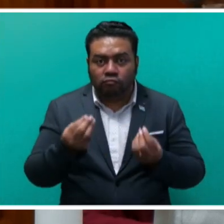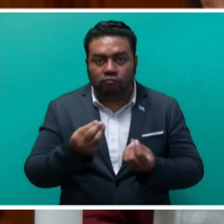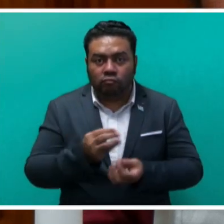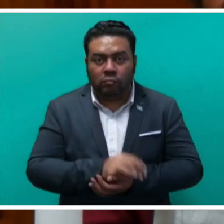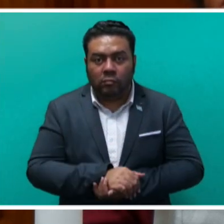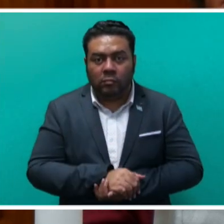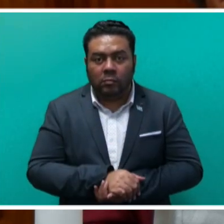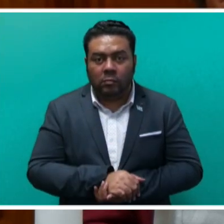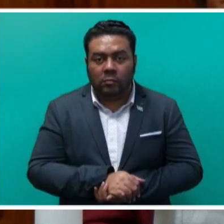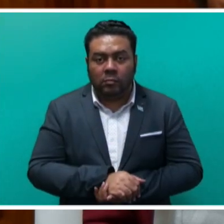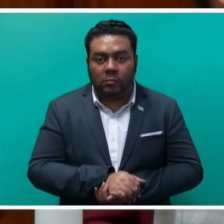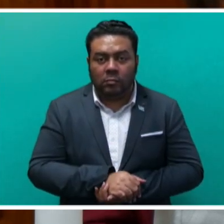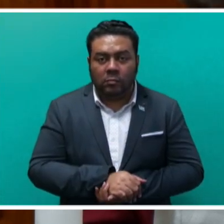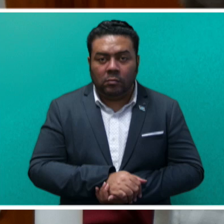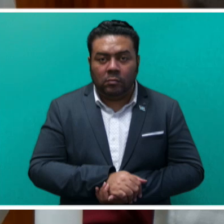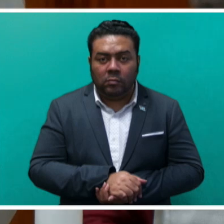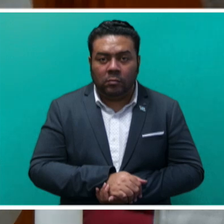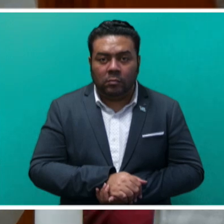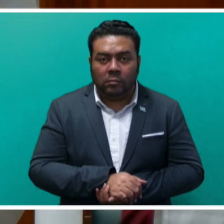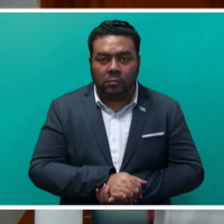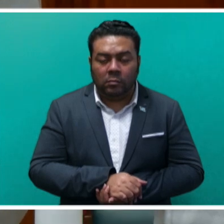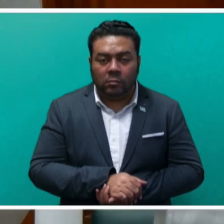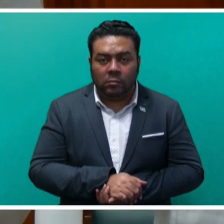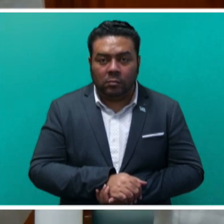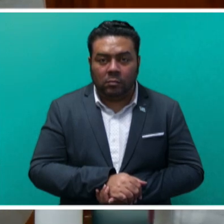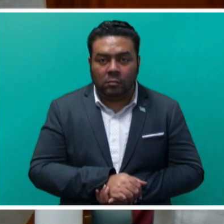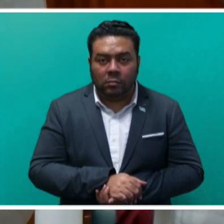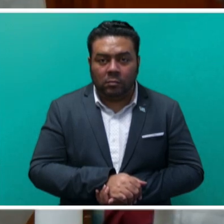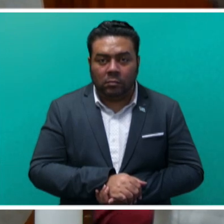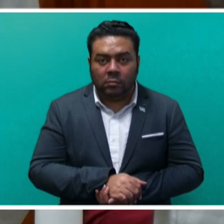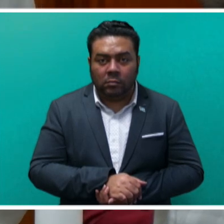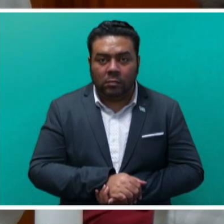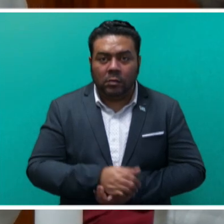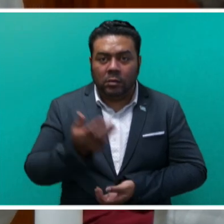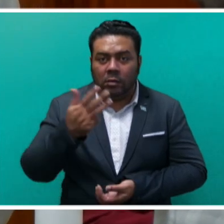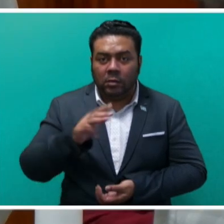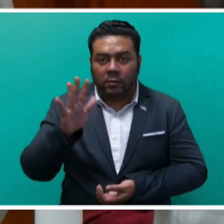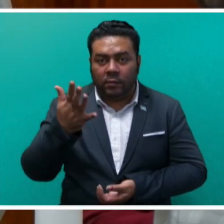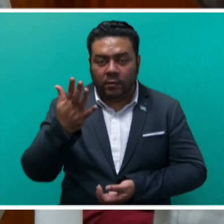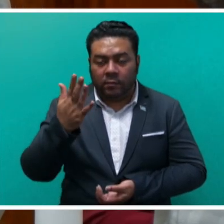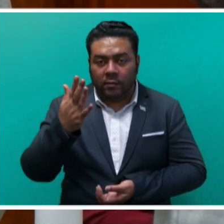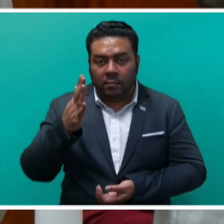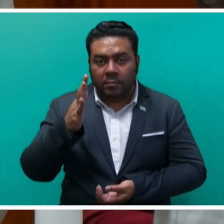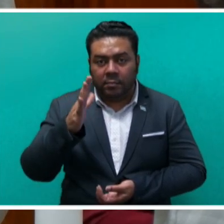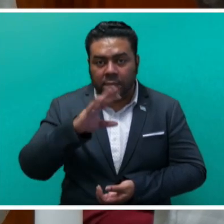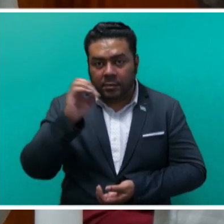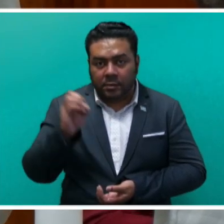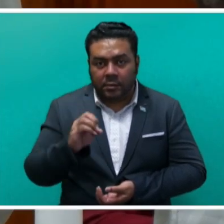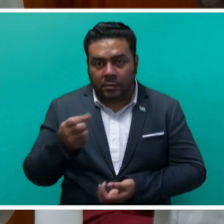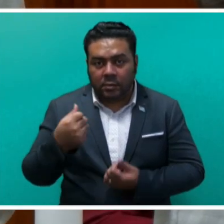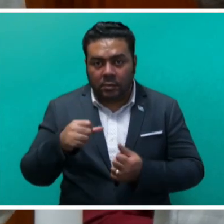facts. Based on recent visitations, there's about a 95% success rate recorded in the Northern Development